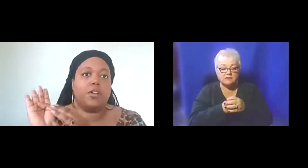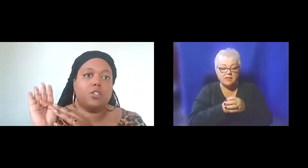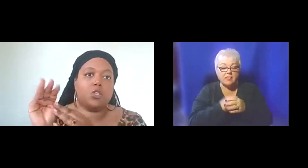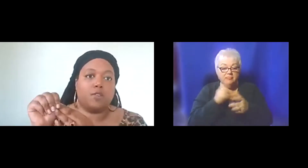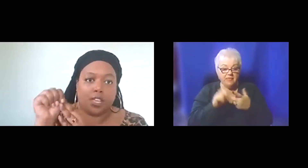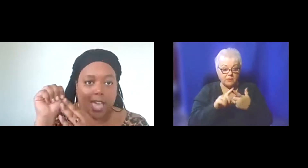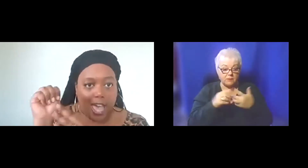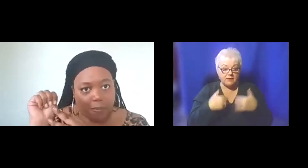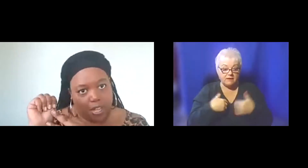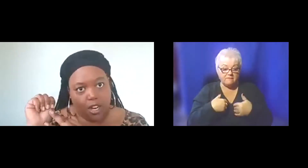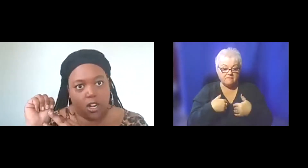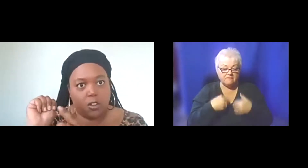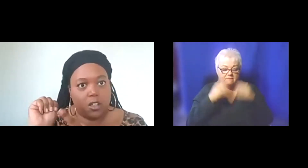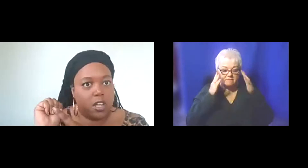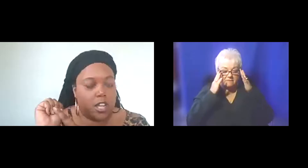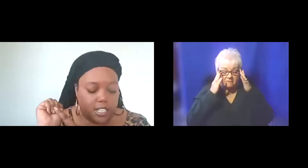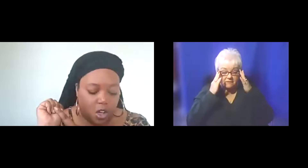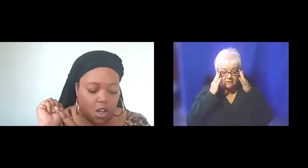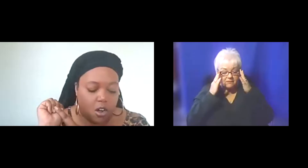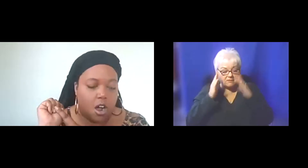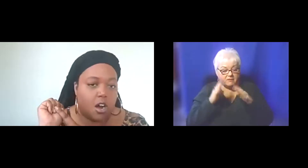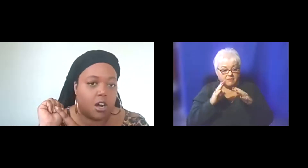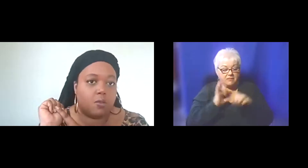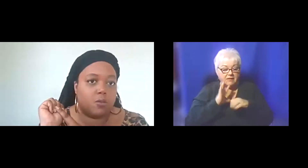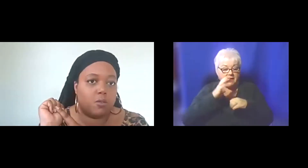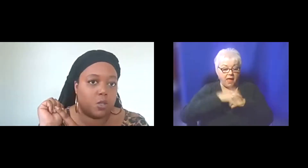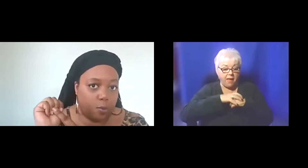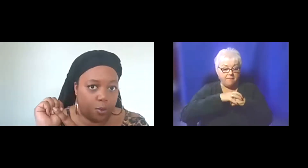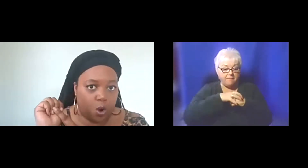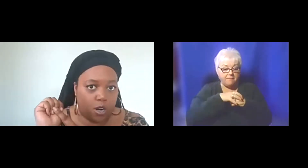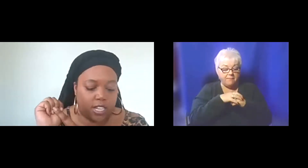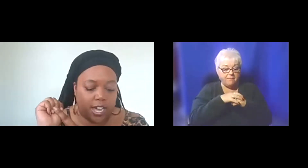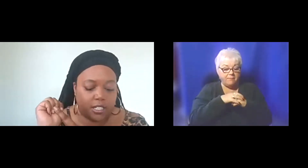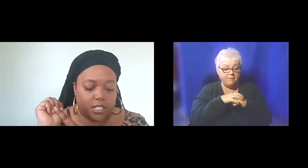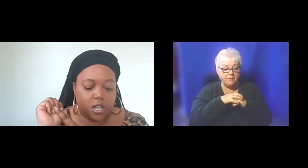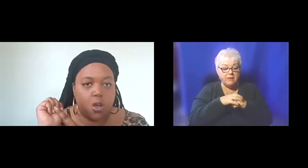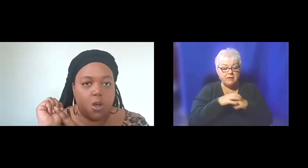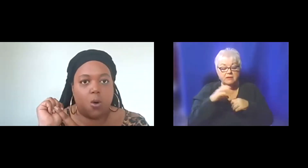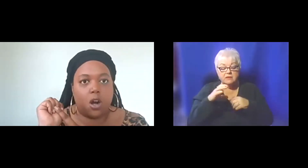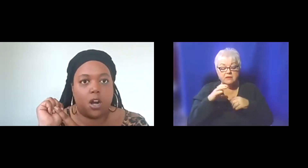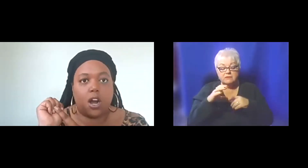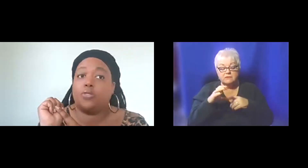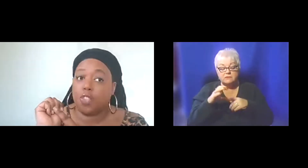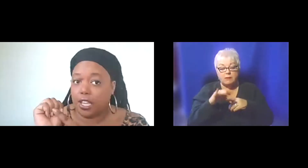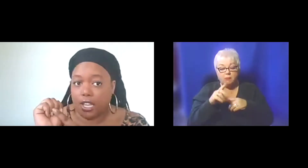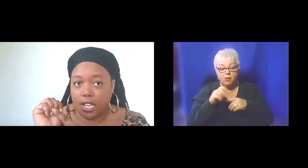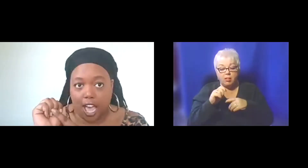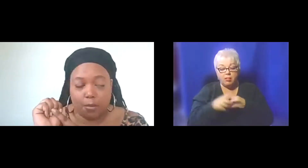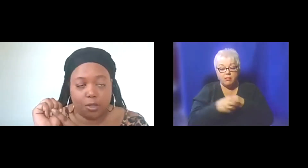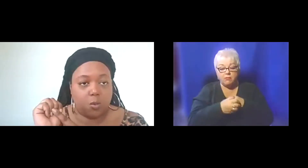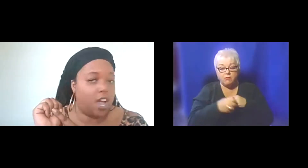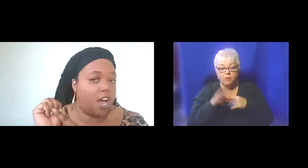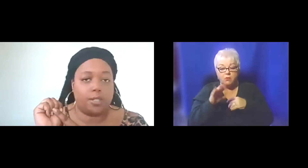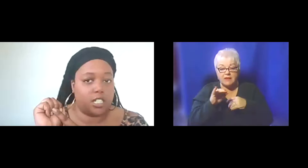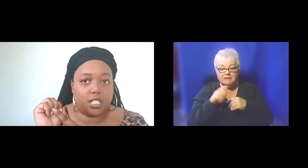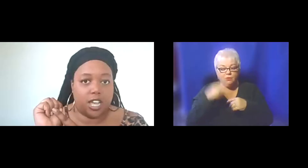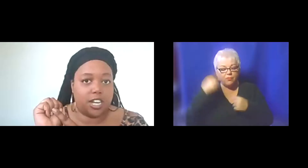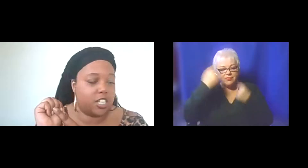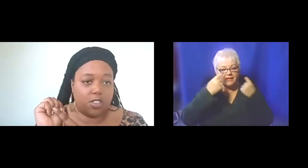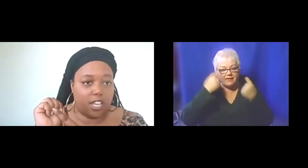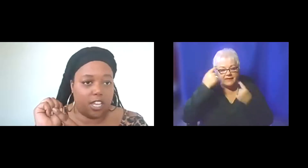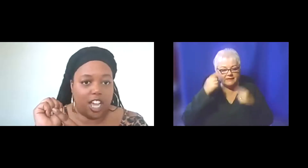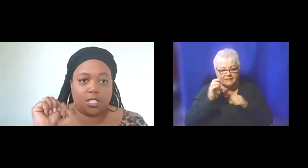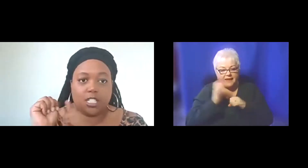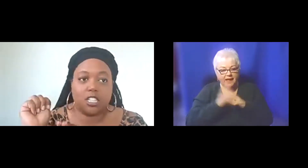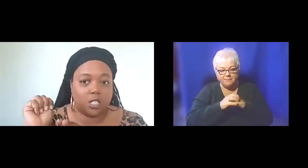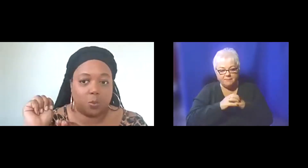have sort of the cap here. It's called our cerebral cortex, or our thinking cap is the way I always just say it.